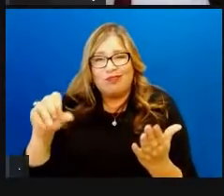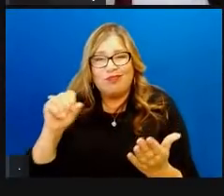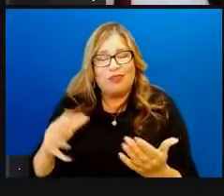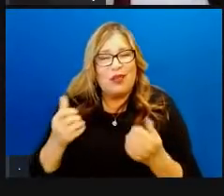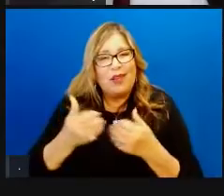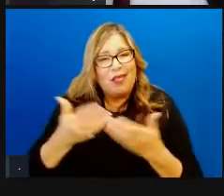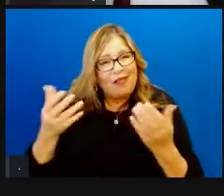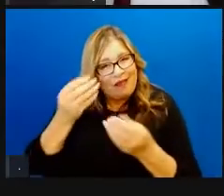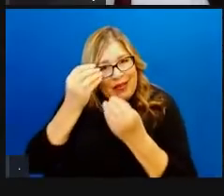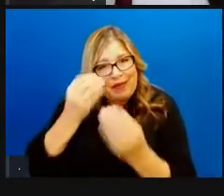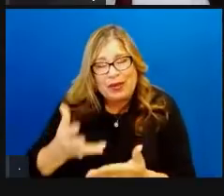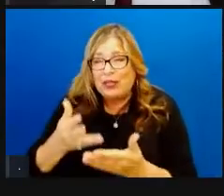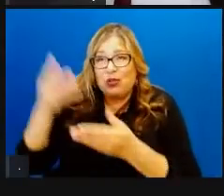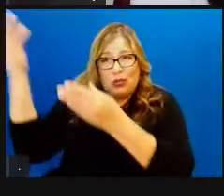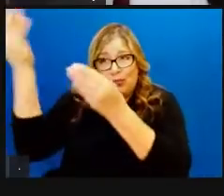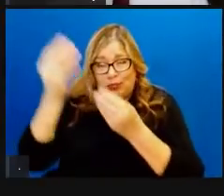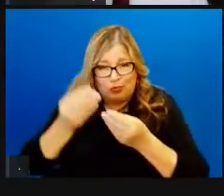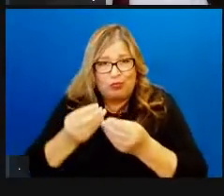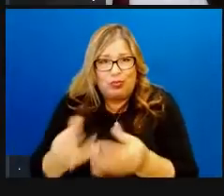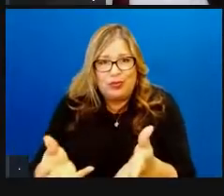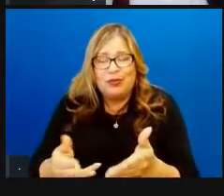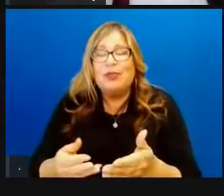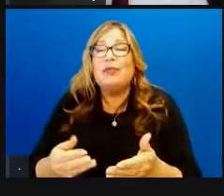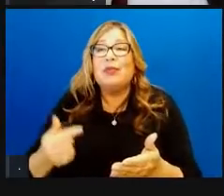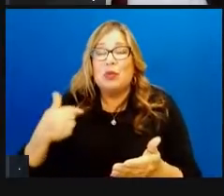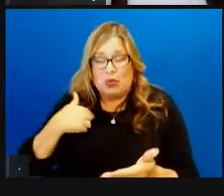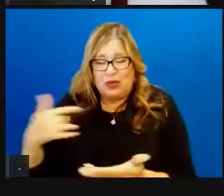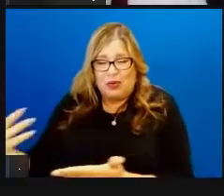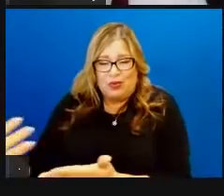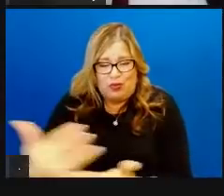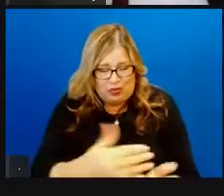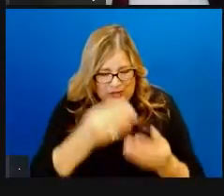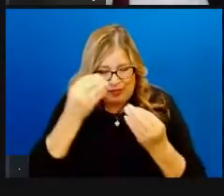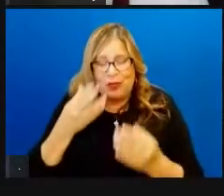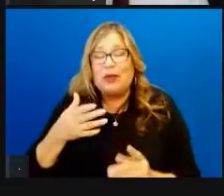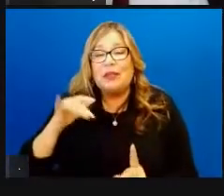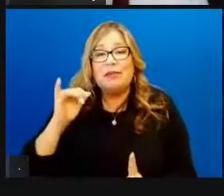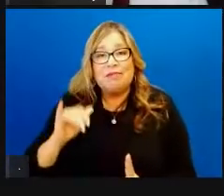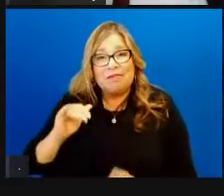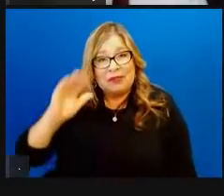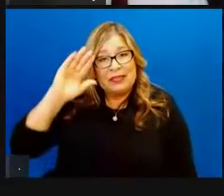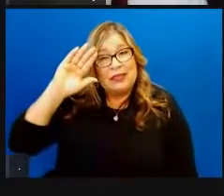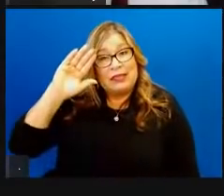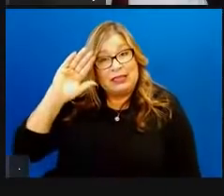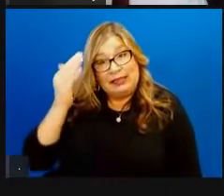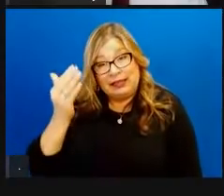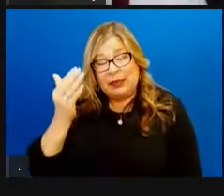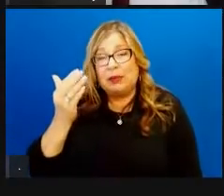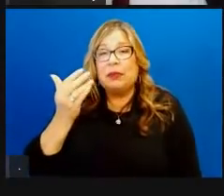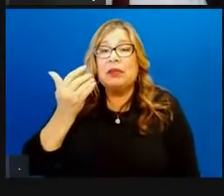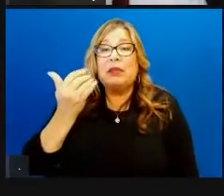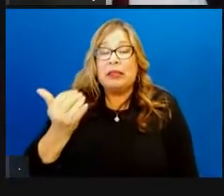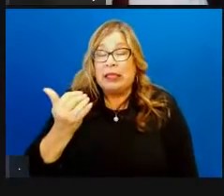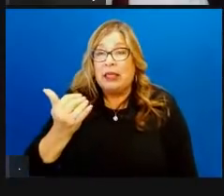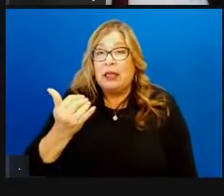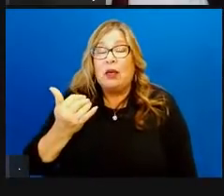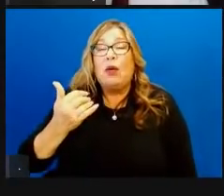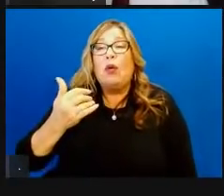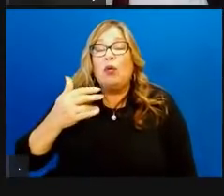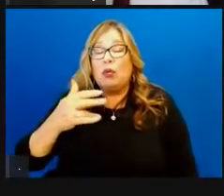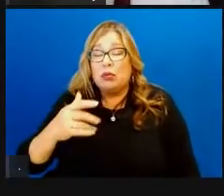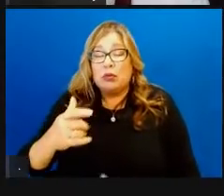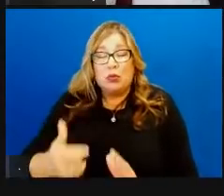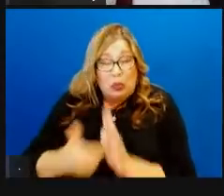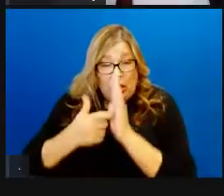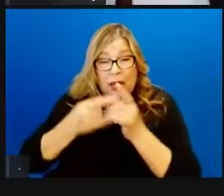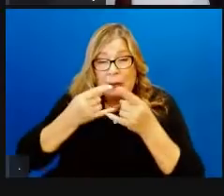coming down and coming down fast, that we're getting to a place where we can relax the statewide masking